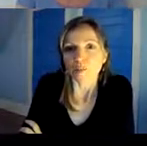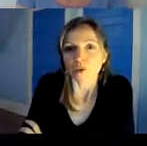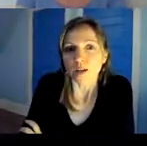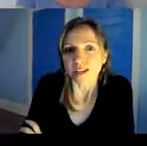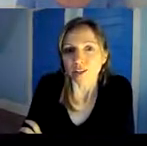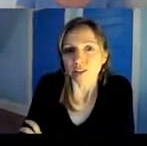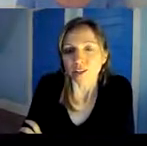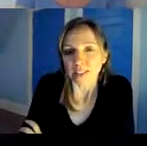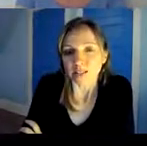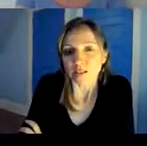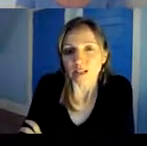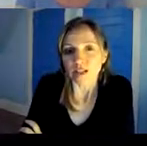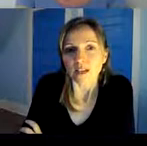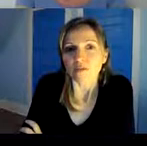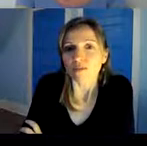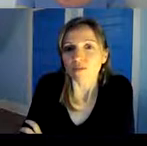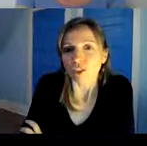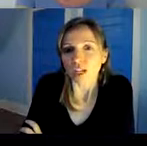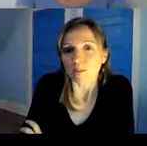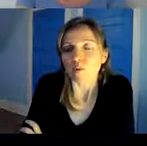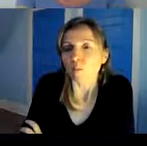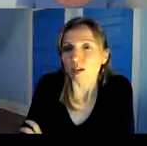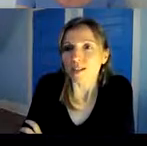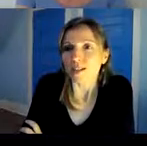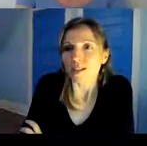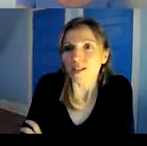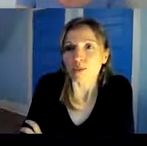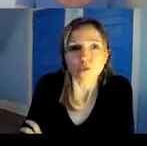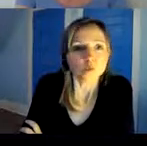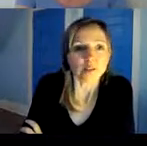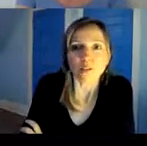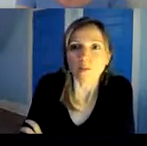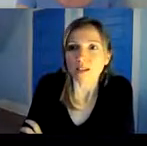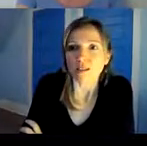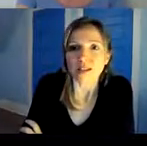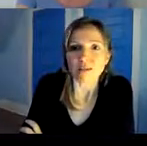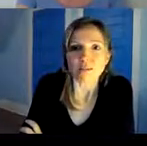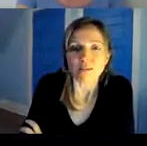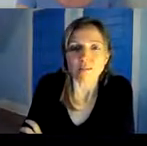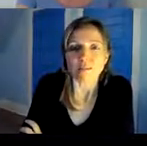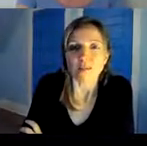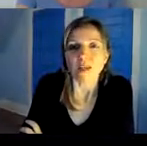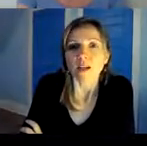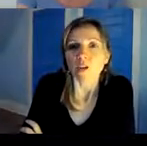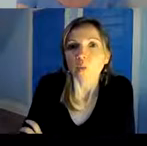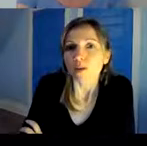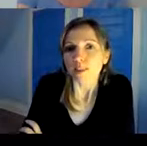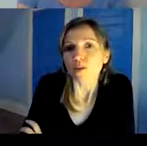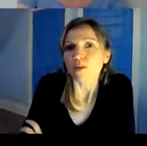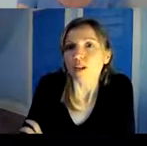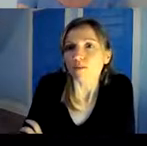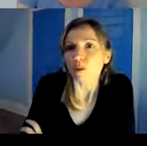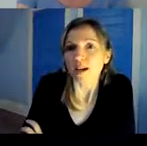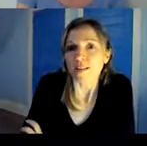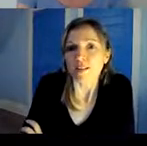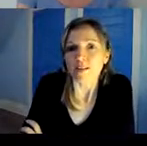shows the more triangular leaves that have a different shape. They're more pointed than those rounded basil leaves. And the white